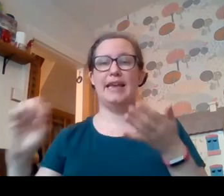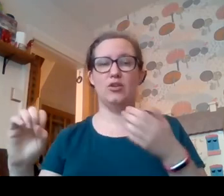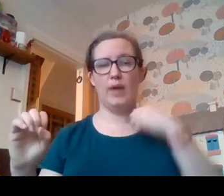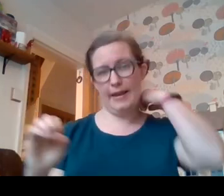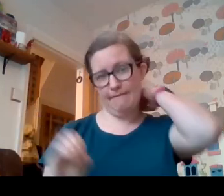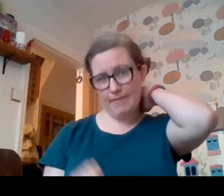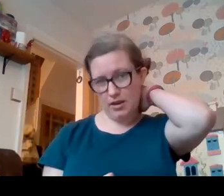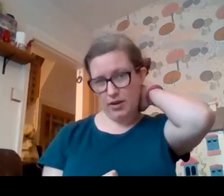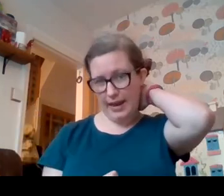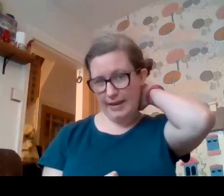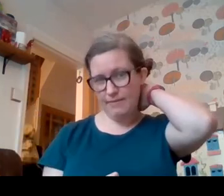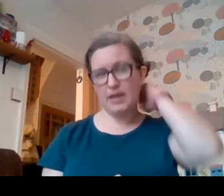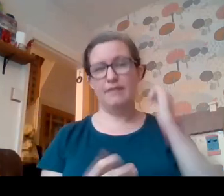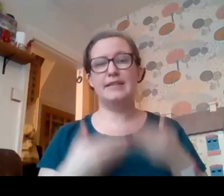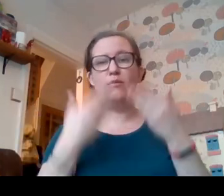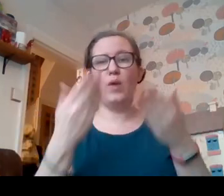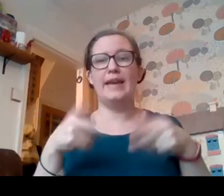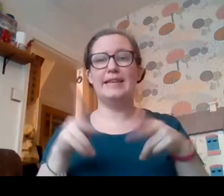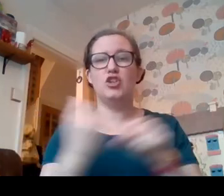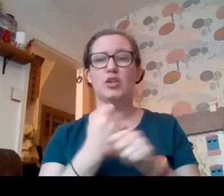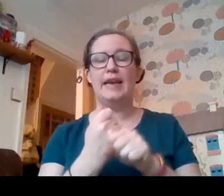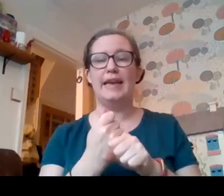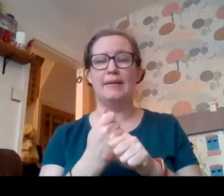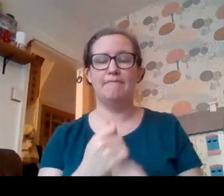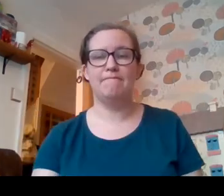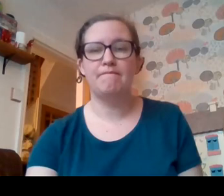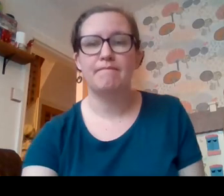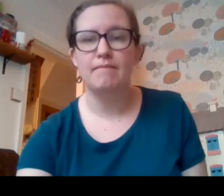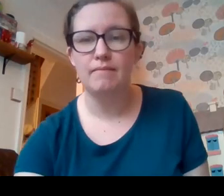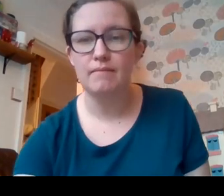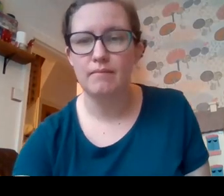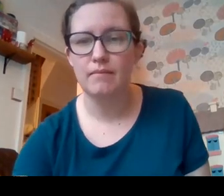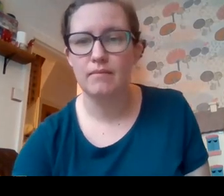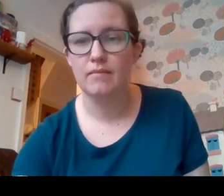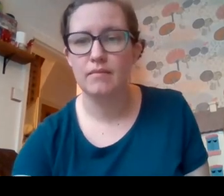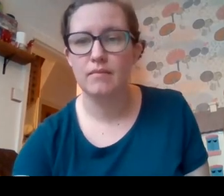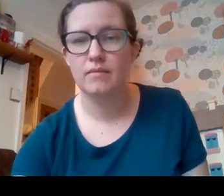units taken away. Okay, there's some ways to do it here.